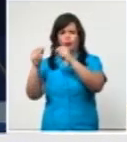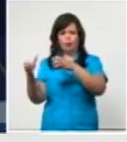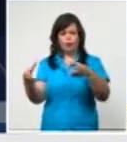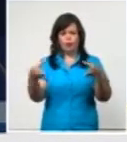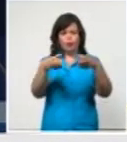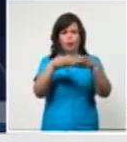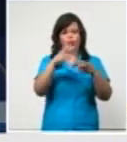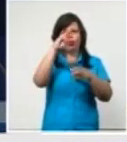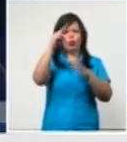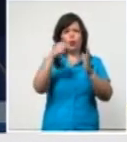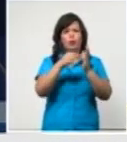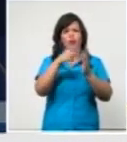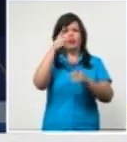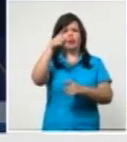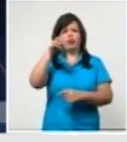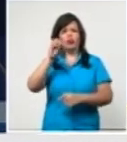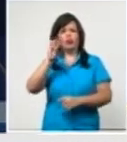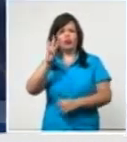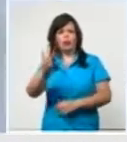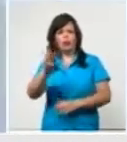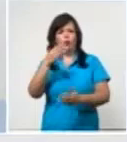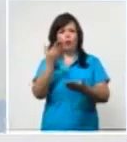of all these